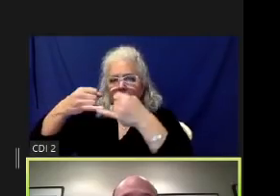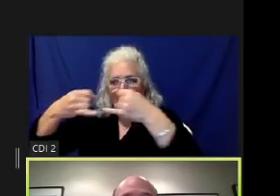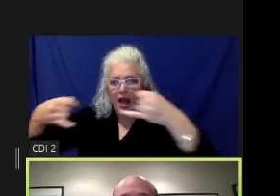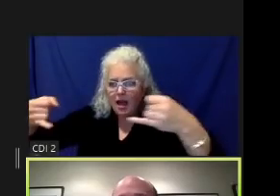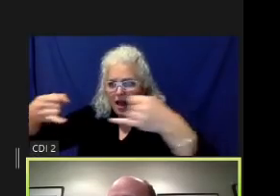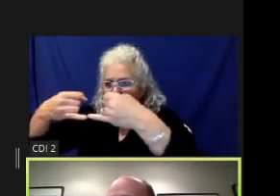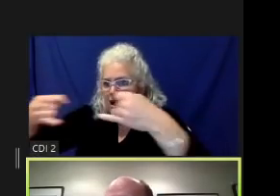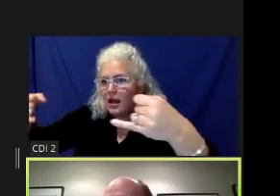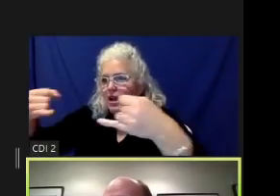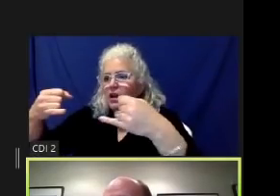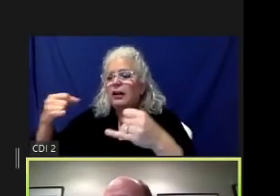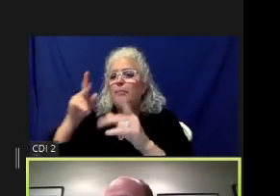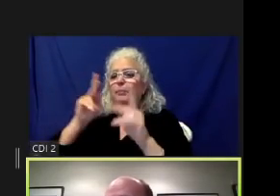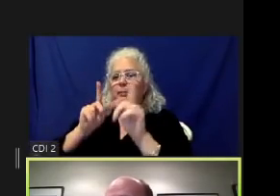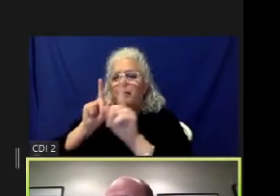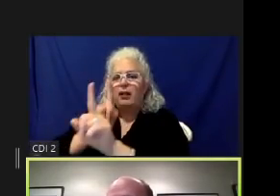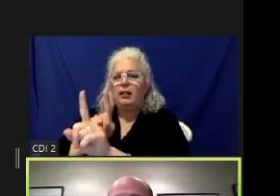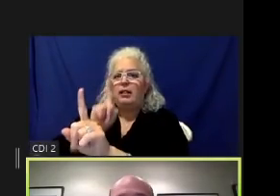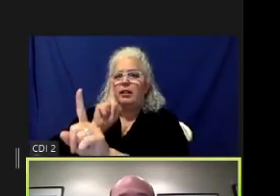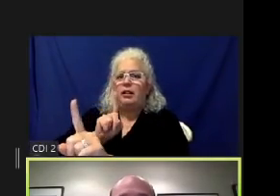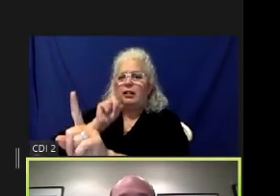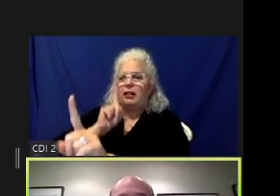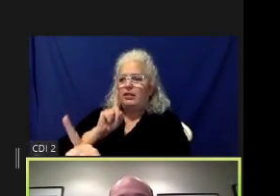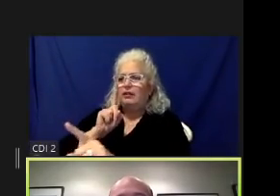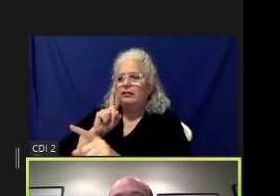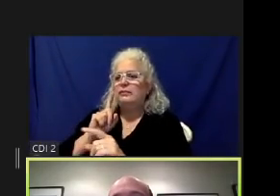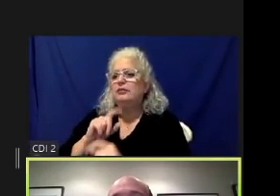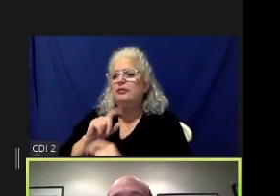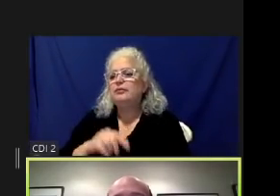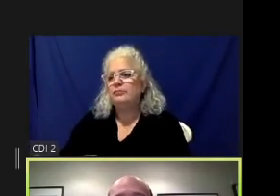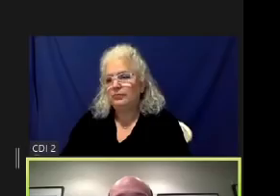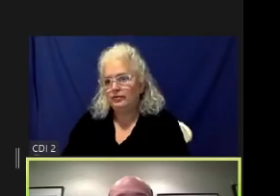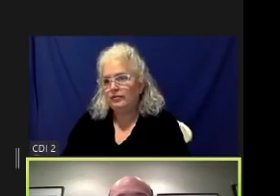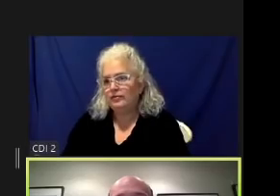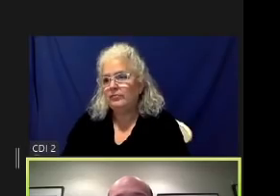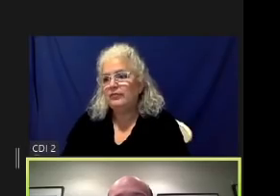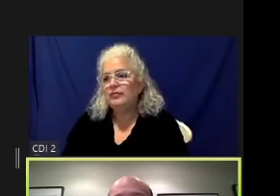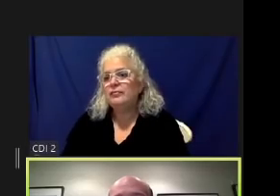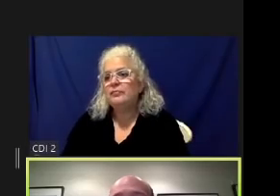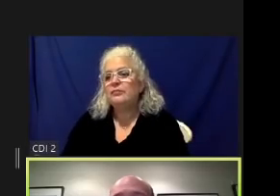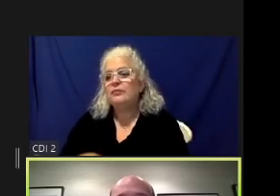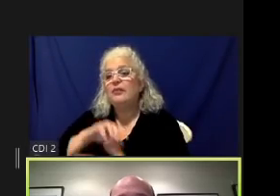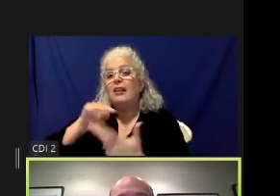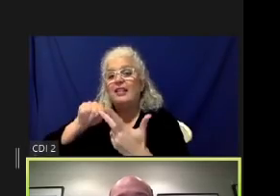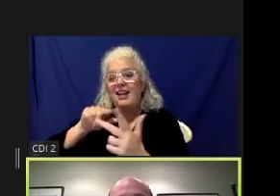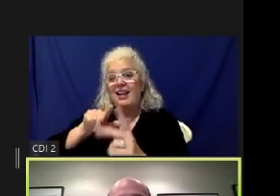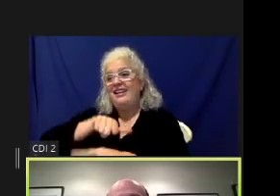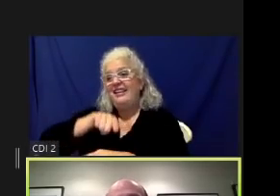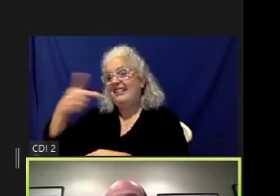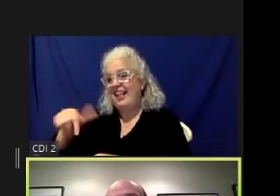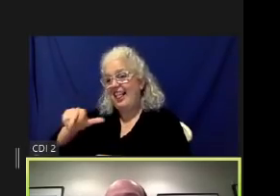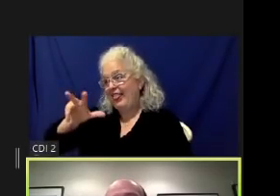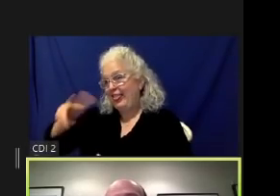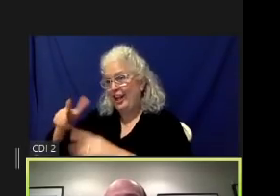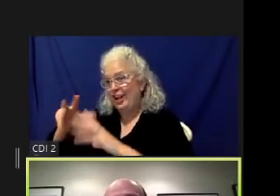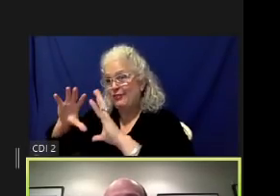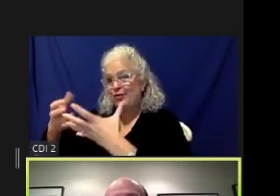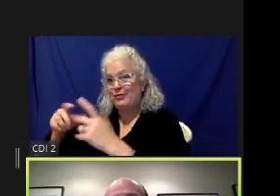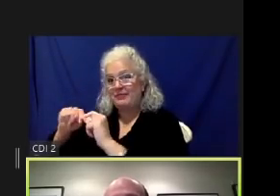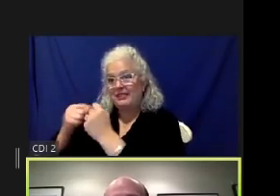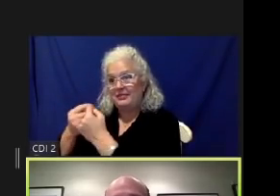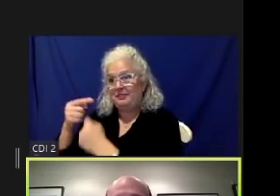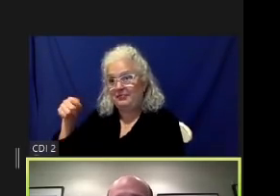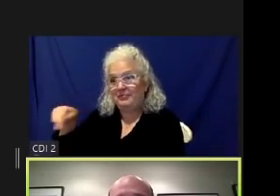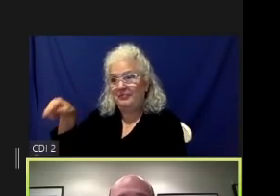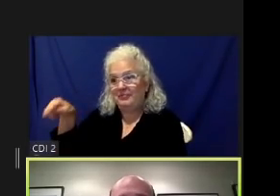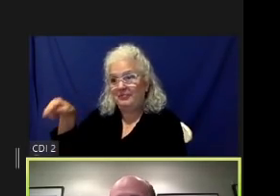turn the keys over to the core team that will manage the pod daily operations from that point